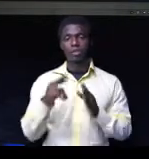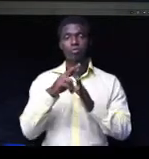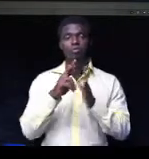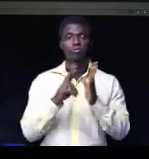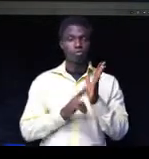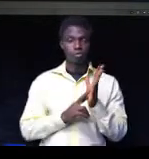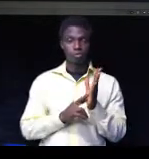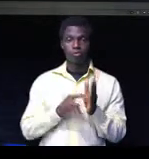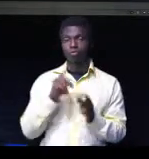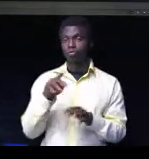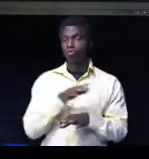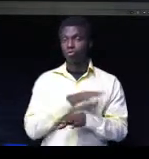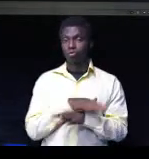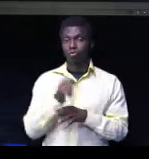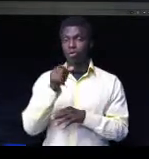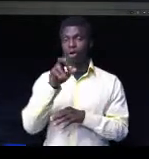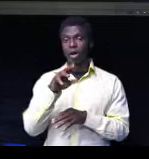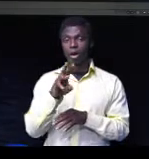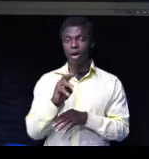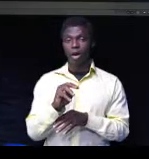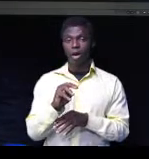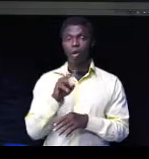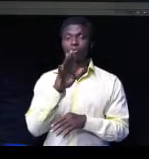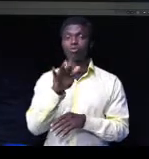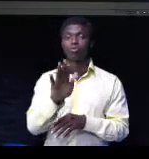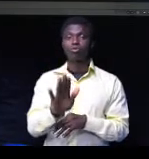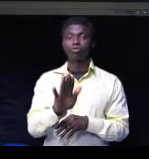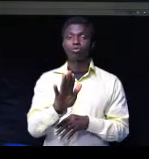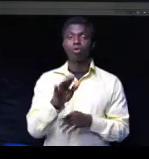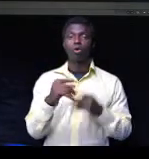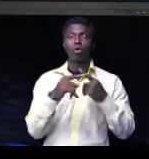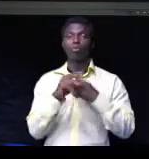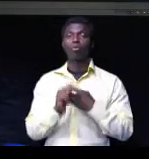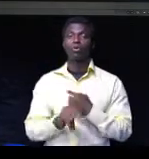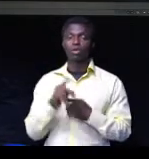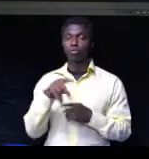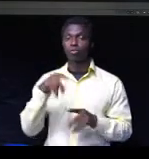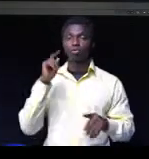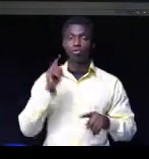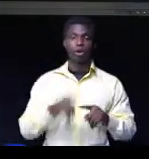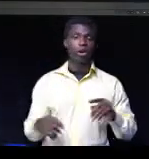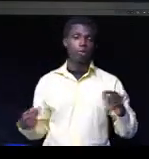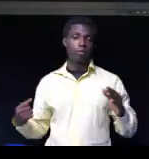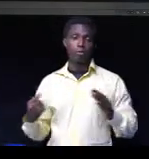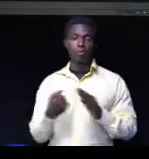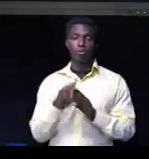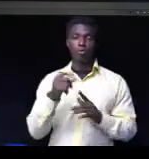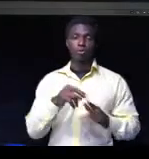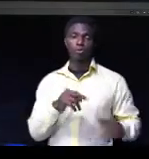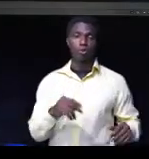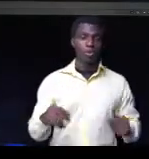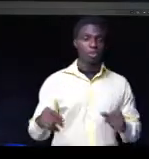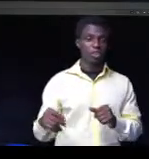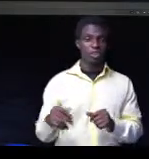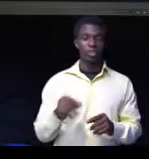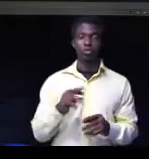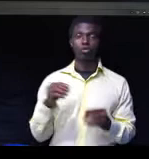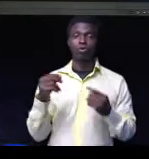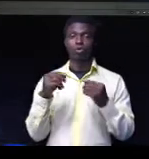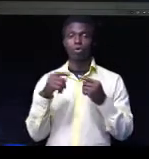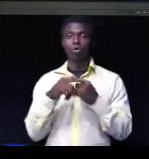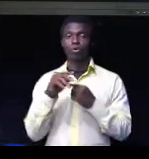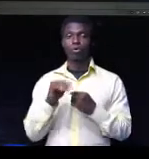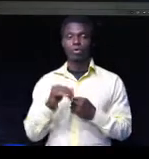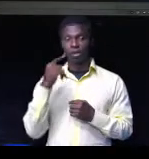Judo rules: you were told that intentional harming an opponent is not allowed. 1 cannot punch or kick his opponent.